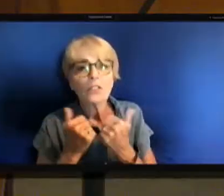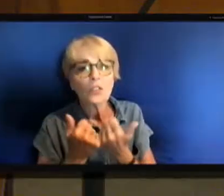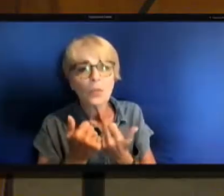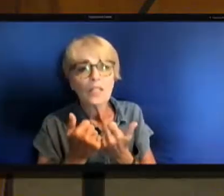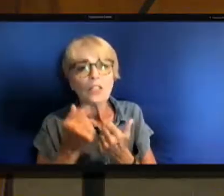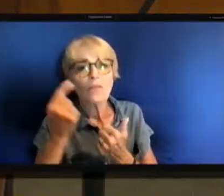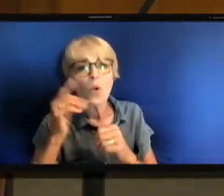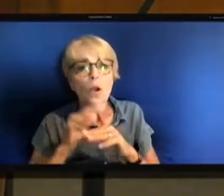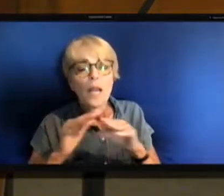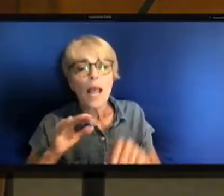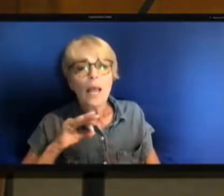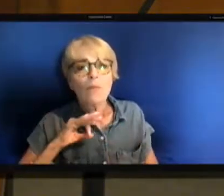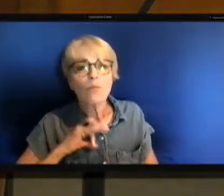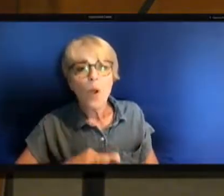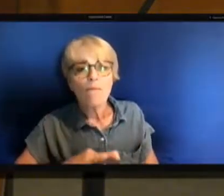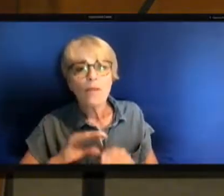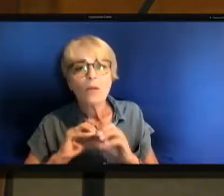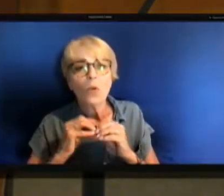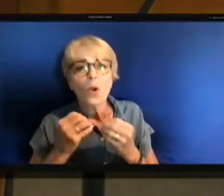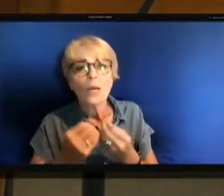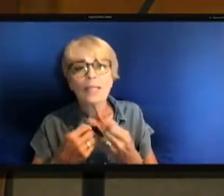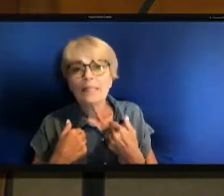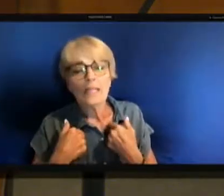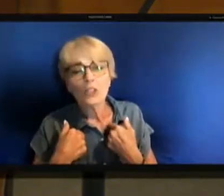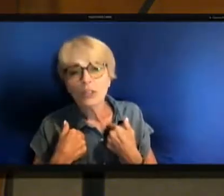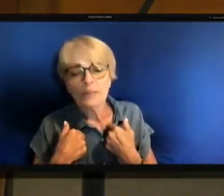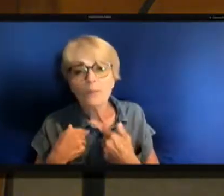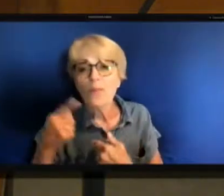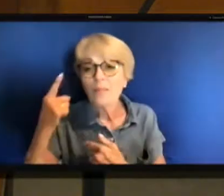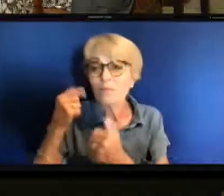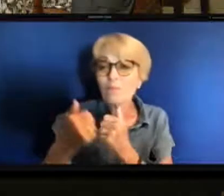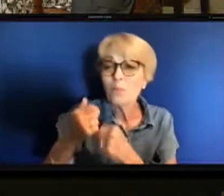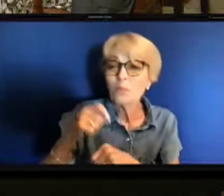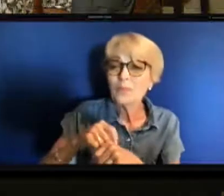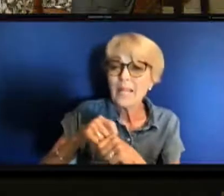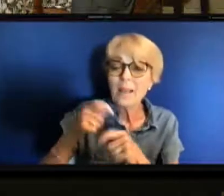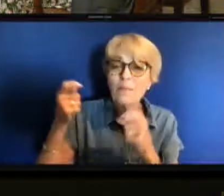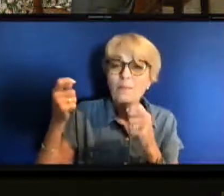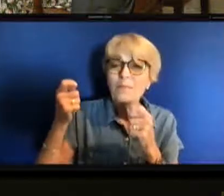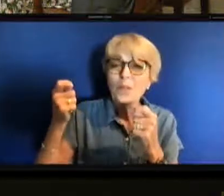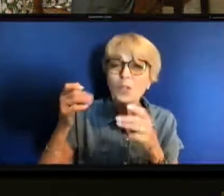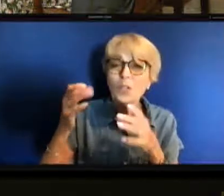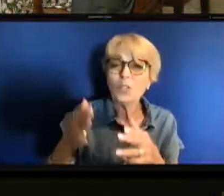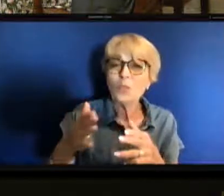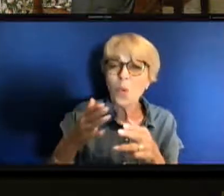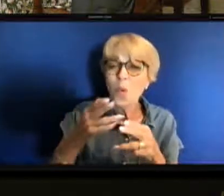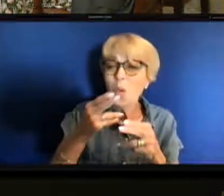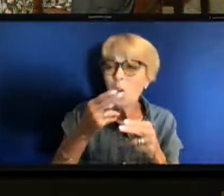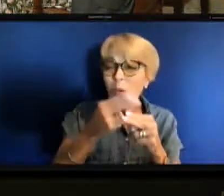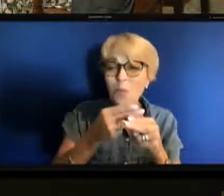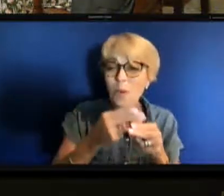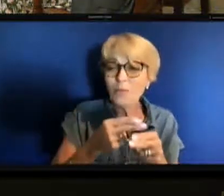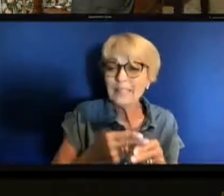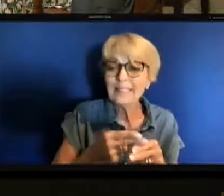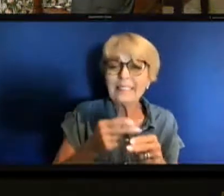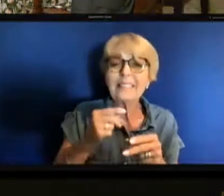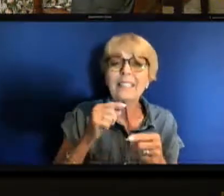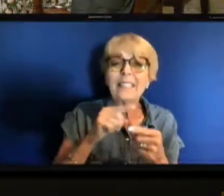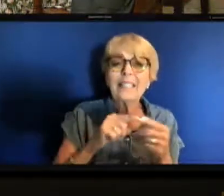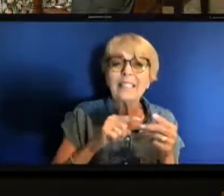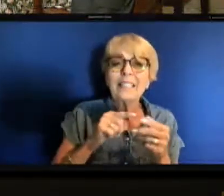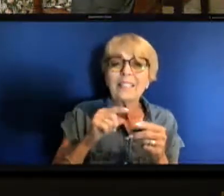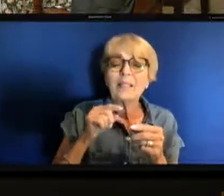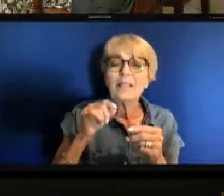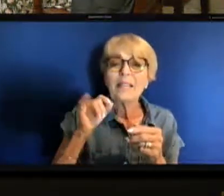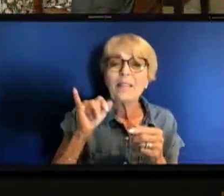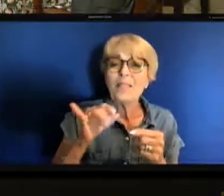Organizations. So I'm not sure. I think in most of the instances that the controller's referencing, though the distinction